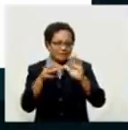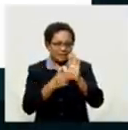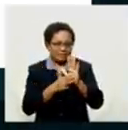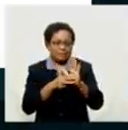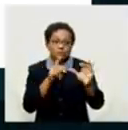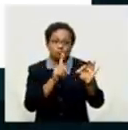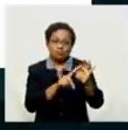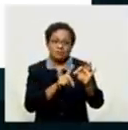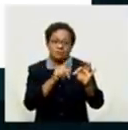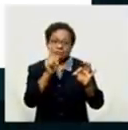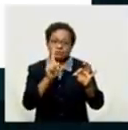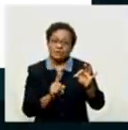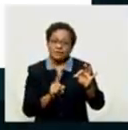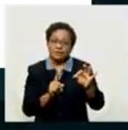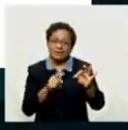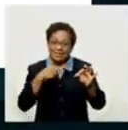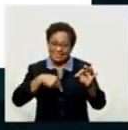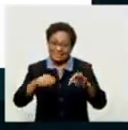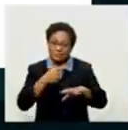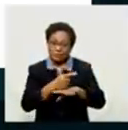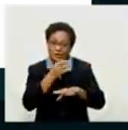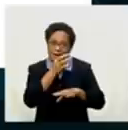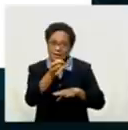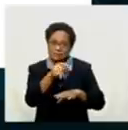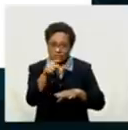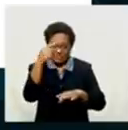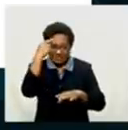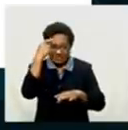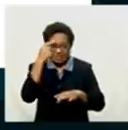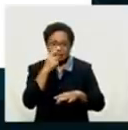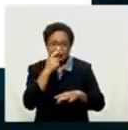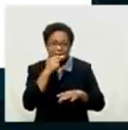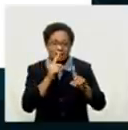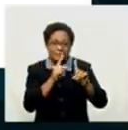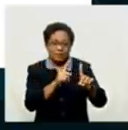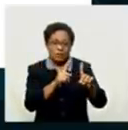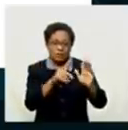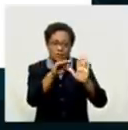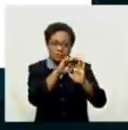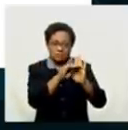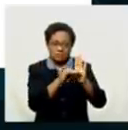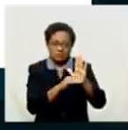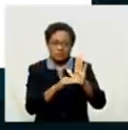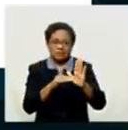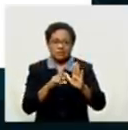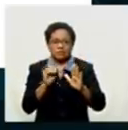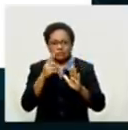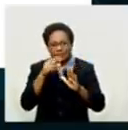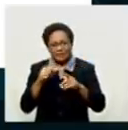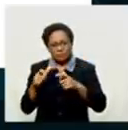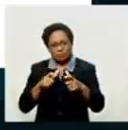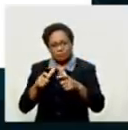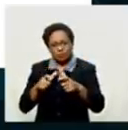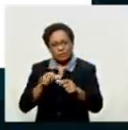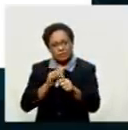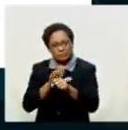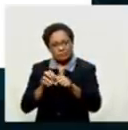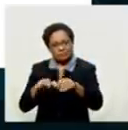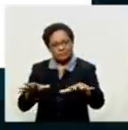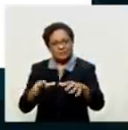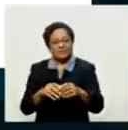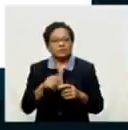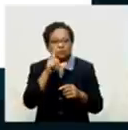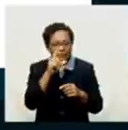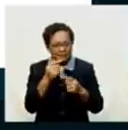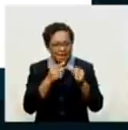poll question, this week we are asking, do you think Fijians are abiding by restrictions to curb the spread of COVID-19? Visit our FBC